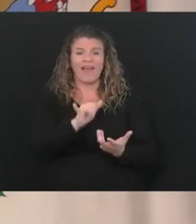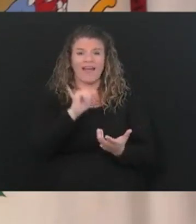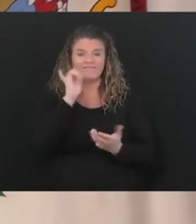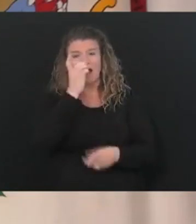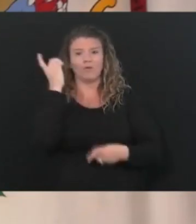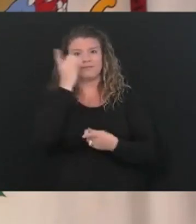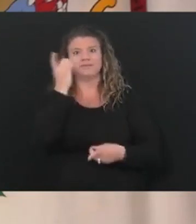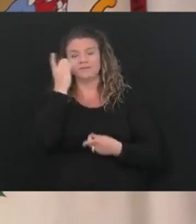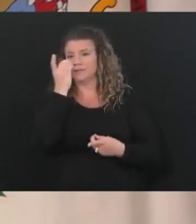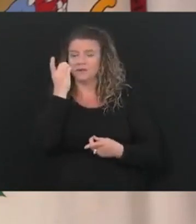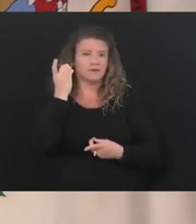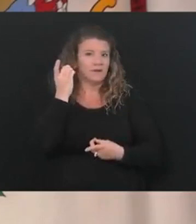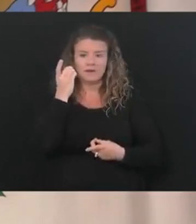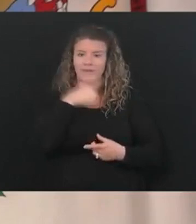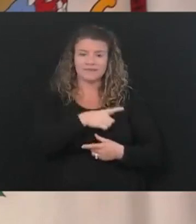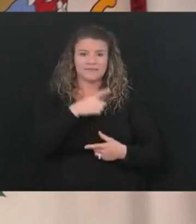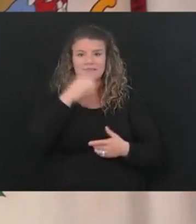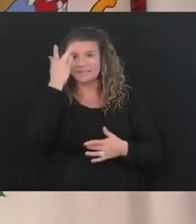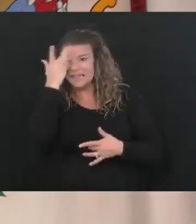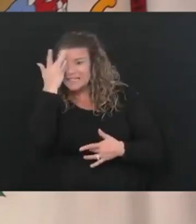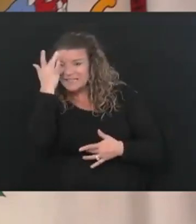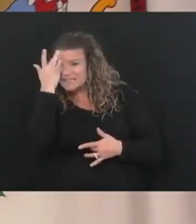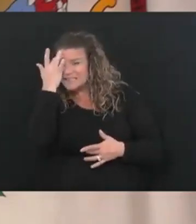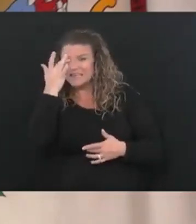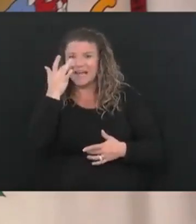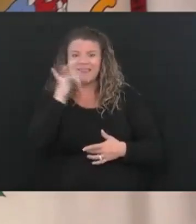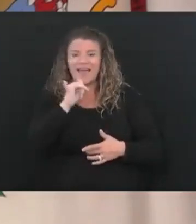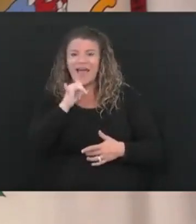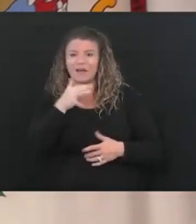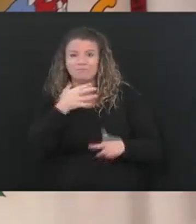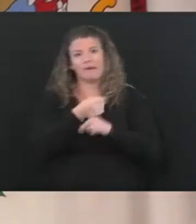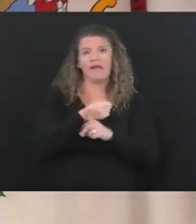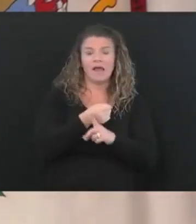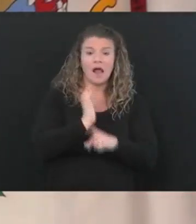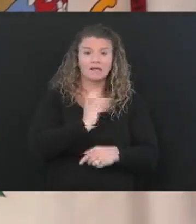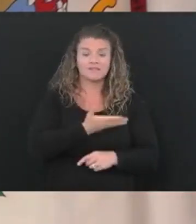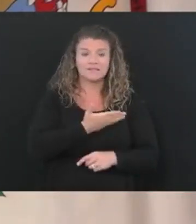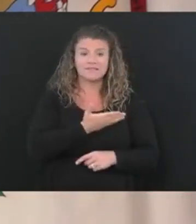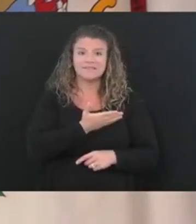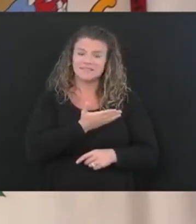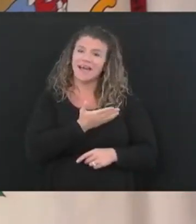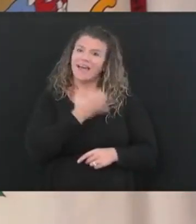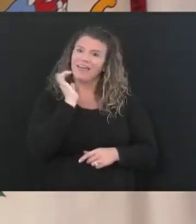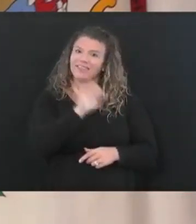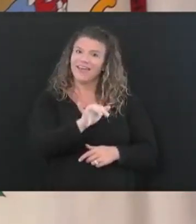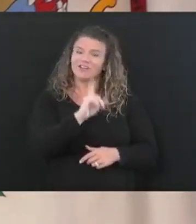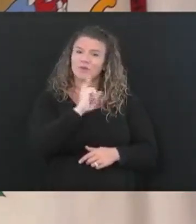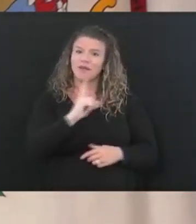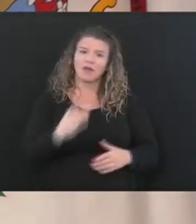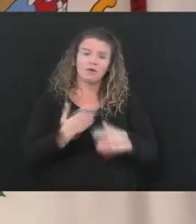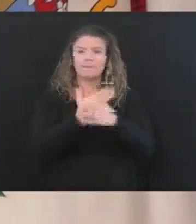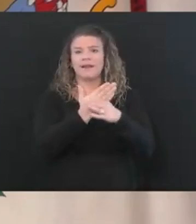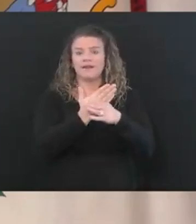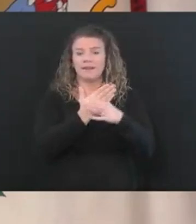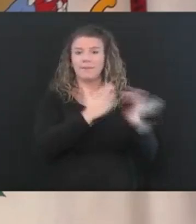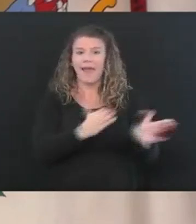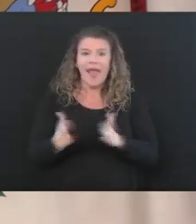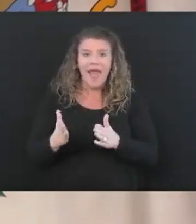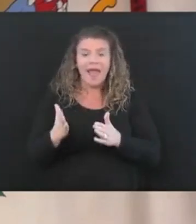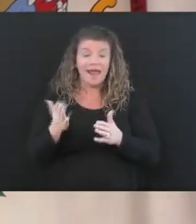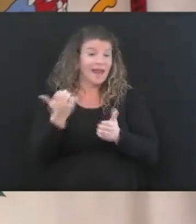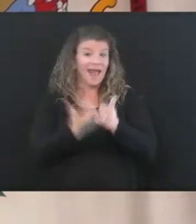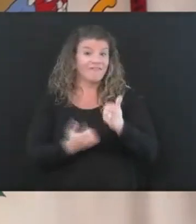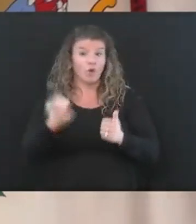this terrible, you know, monster that invaded us, has done to everyone. You know, as far